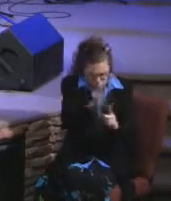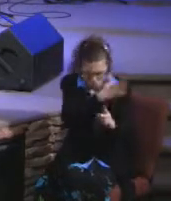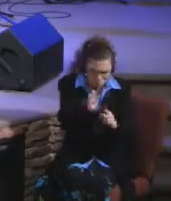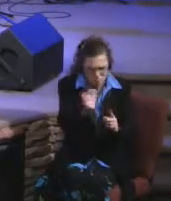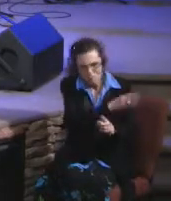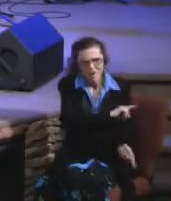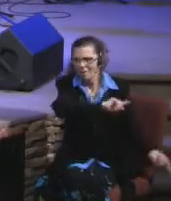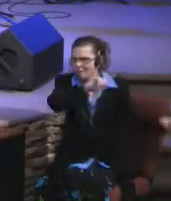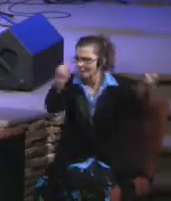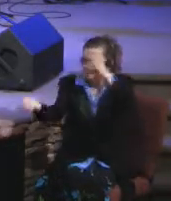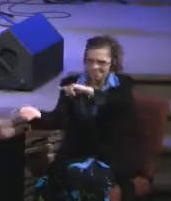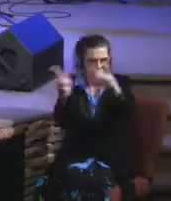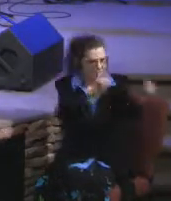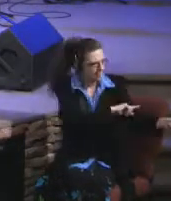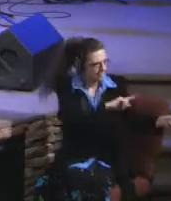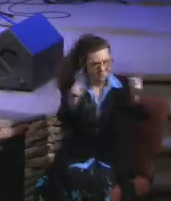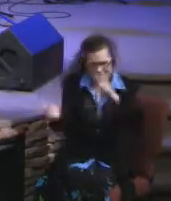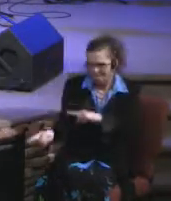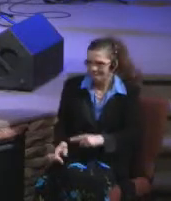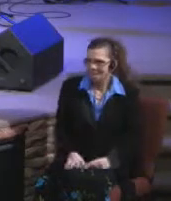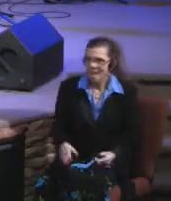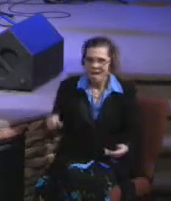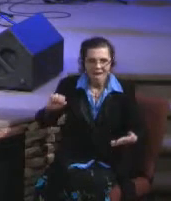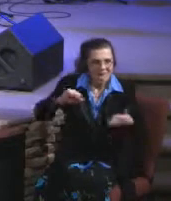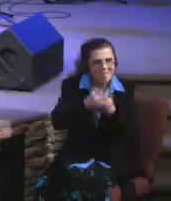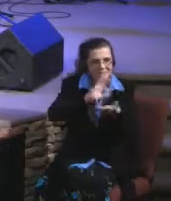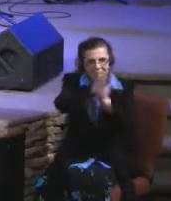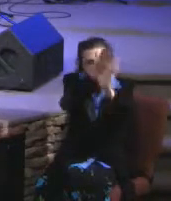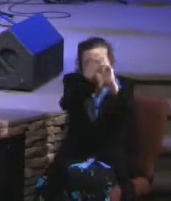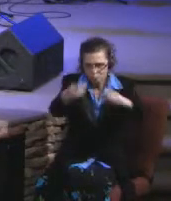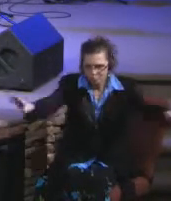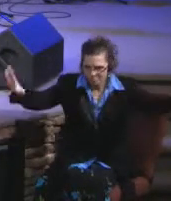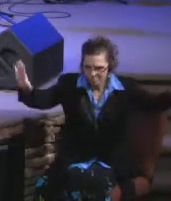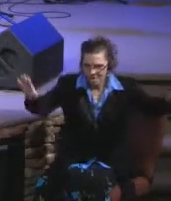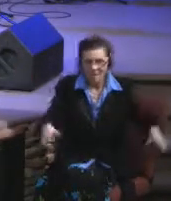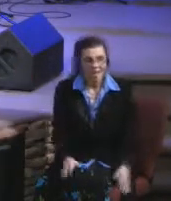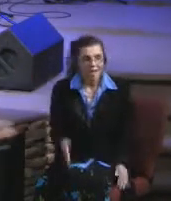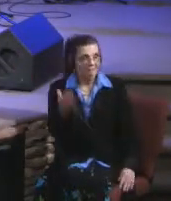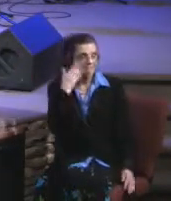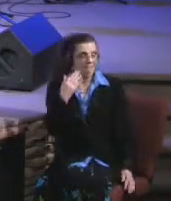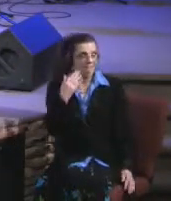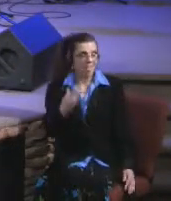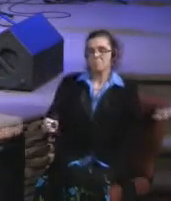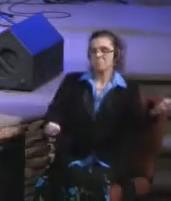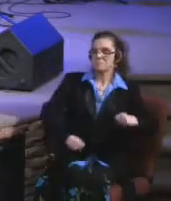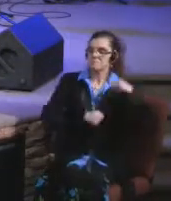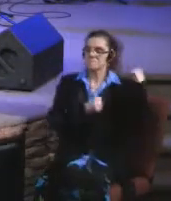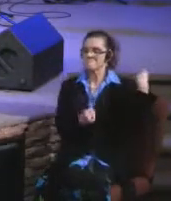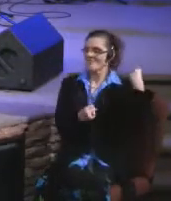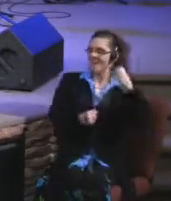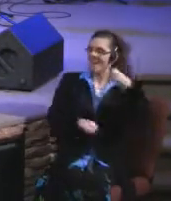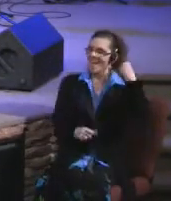other, run them out, completely annihilated and killed every one of them, and they think that they are invincible now.